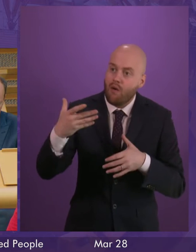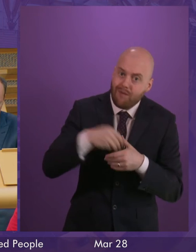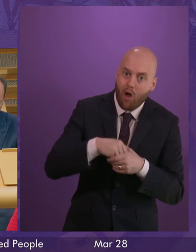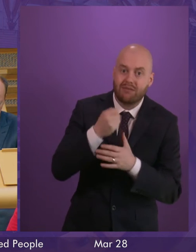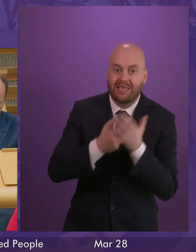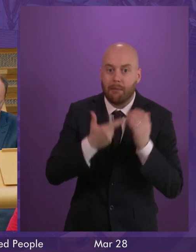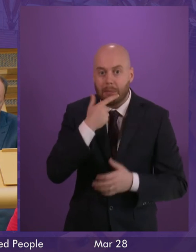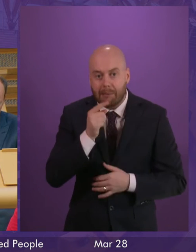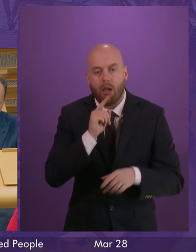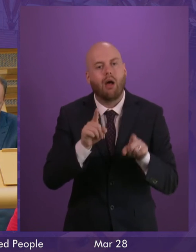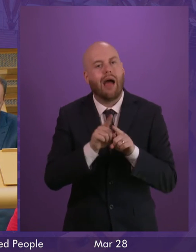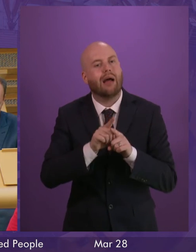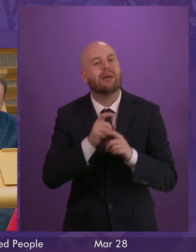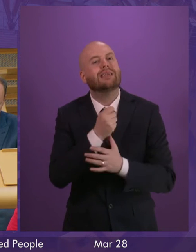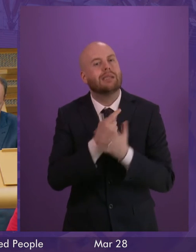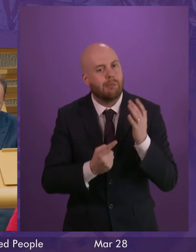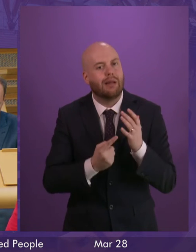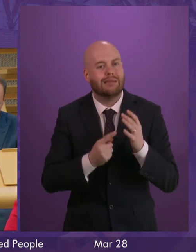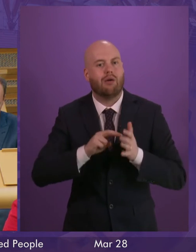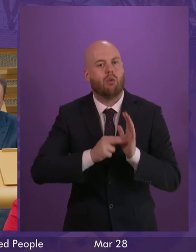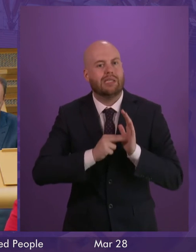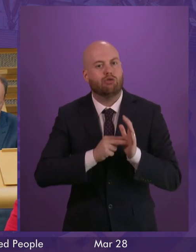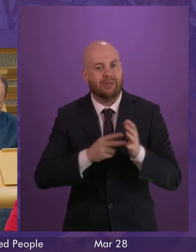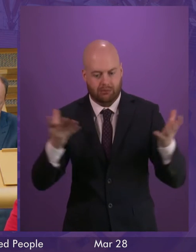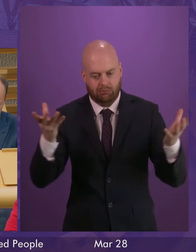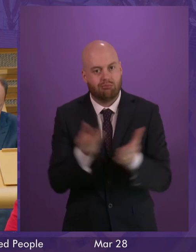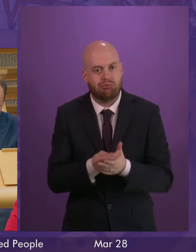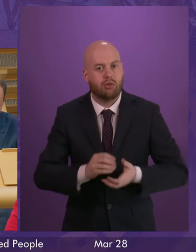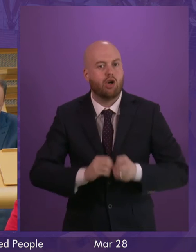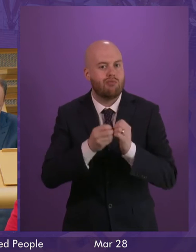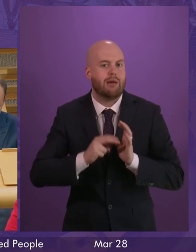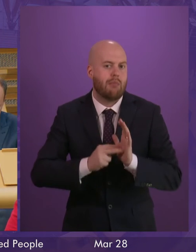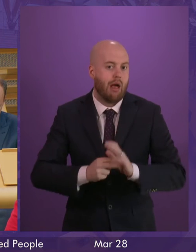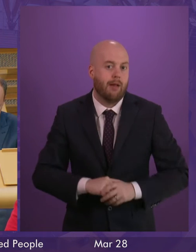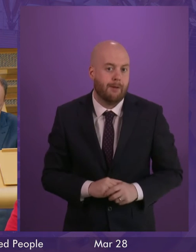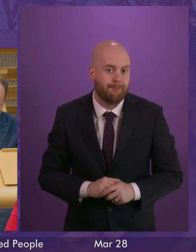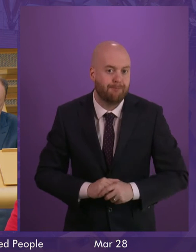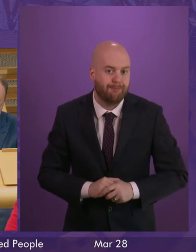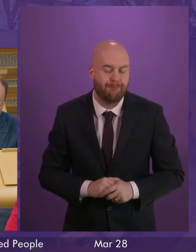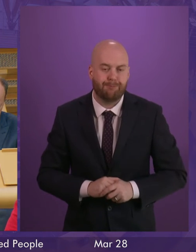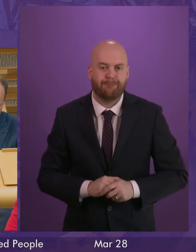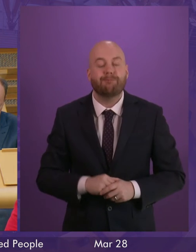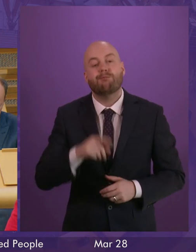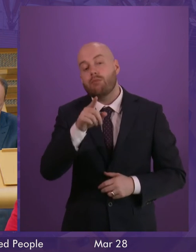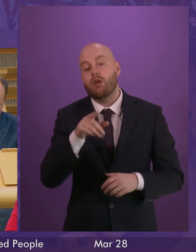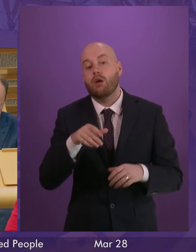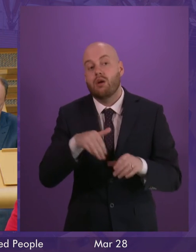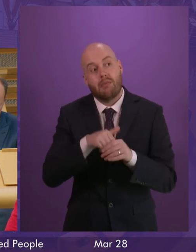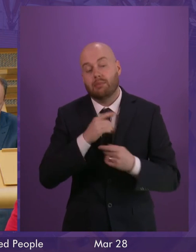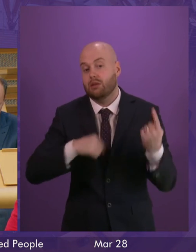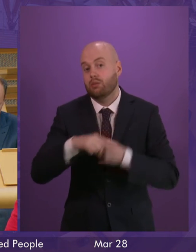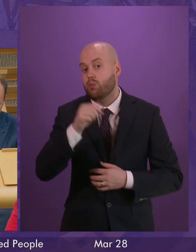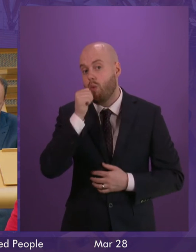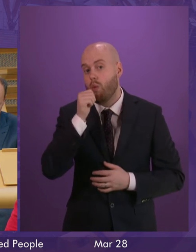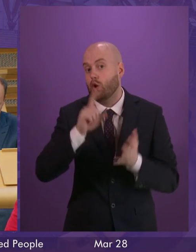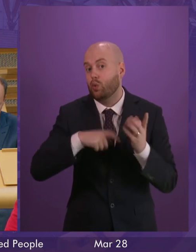disability organisations into the development of a plan. Members will be aware that the UK Government has also been looking into